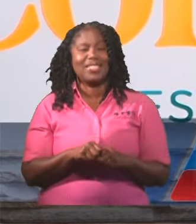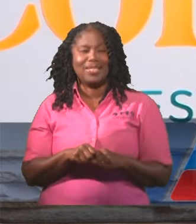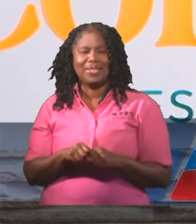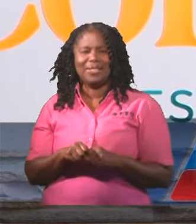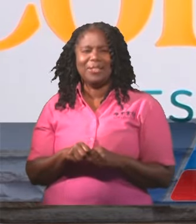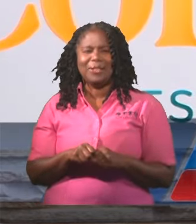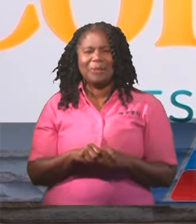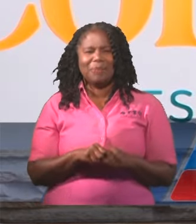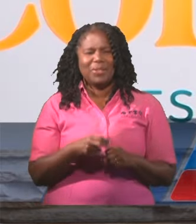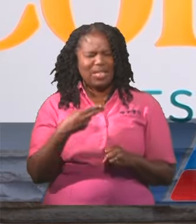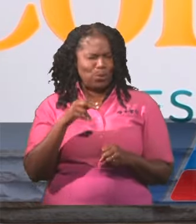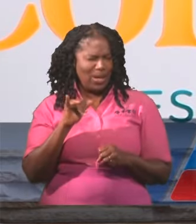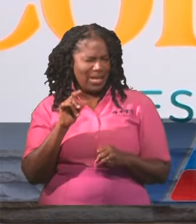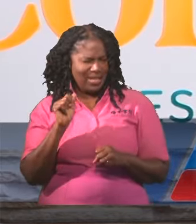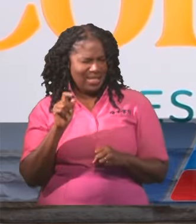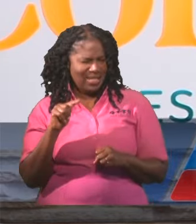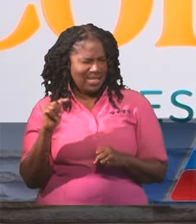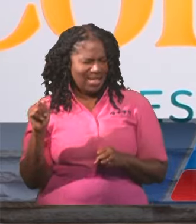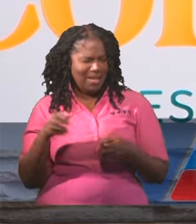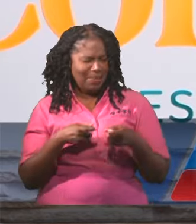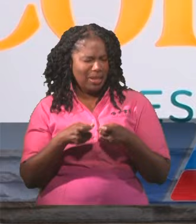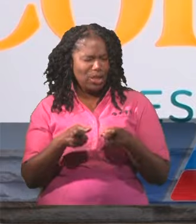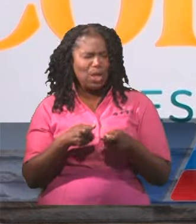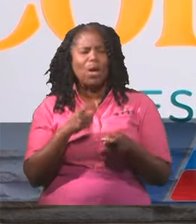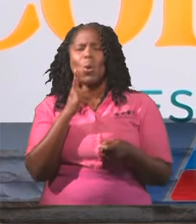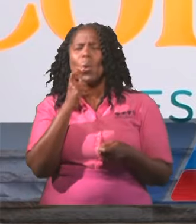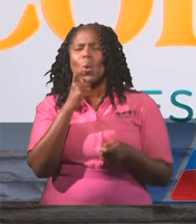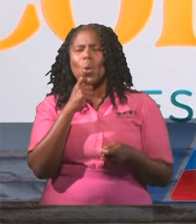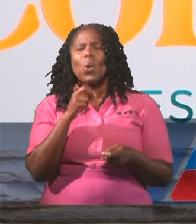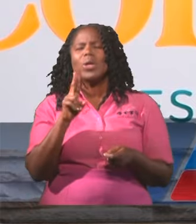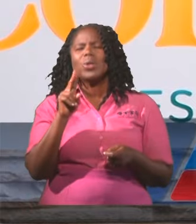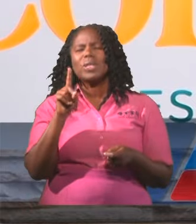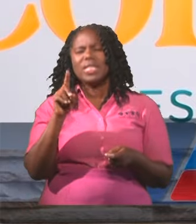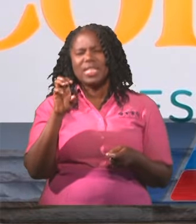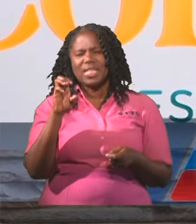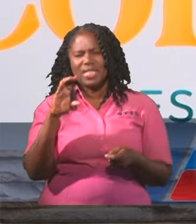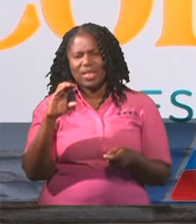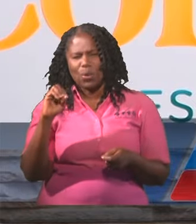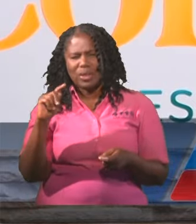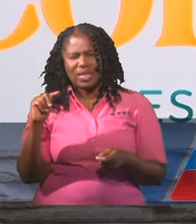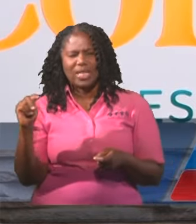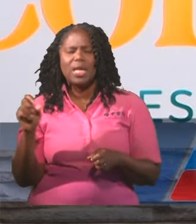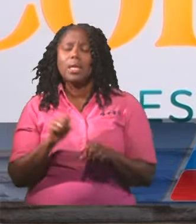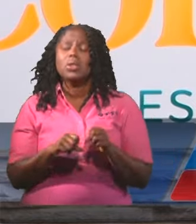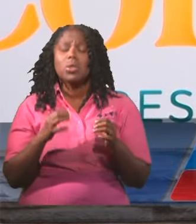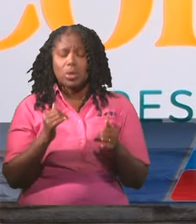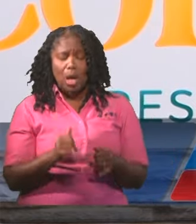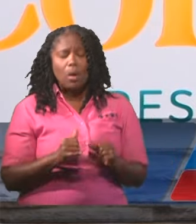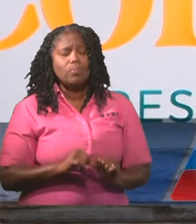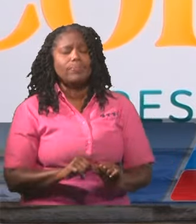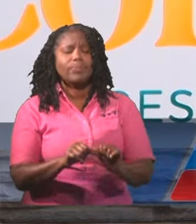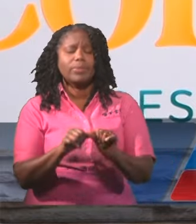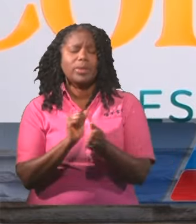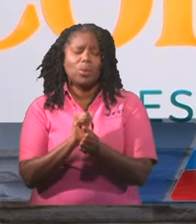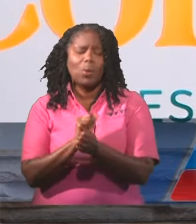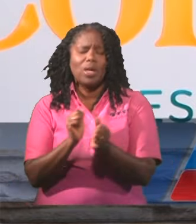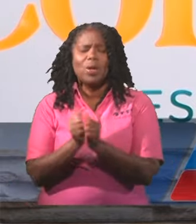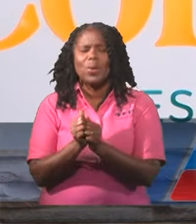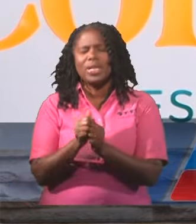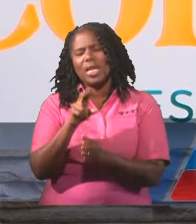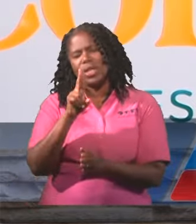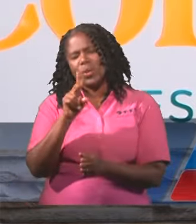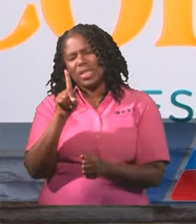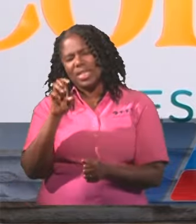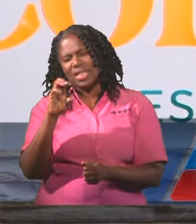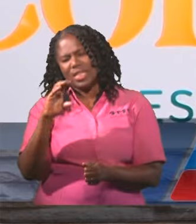of Trinidad and Tobago. And so EIDCOT, for the foreseeable future, will have to manage